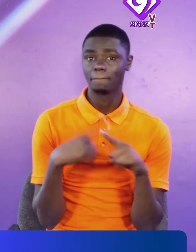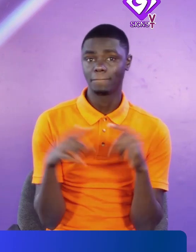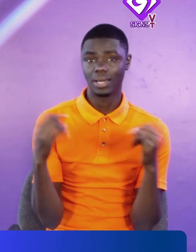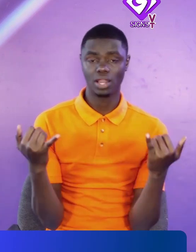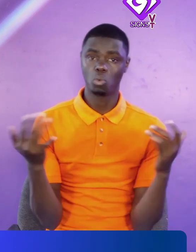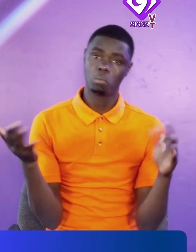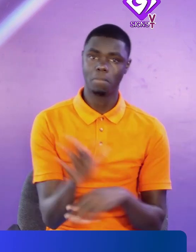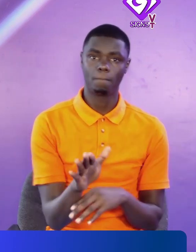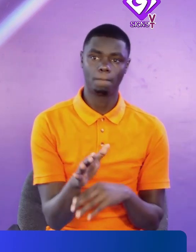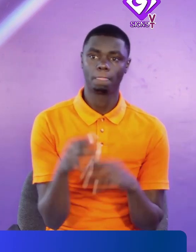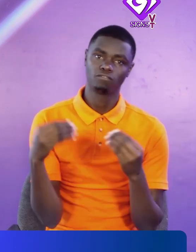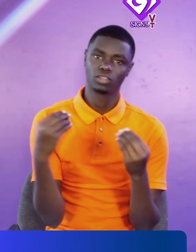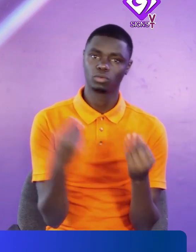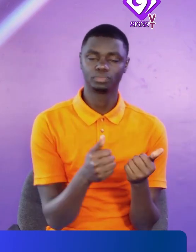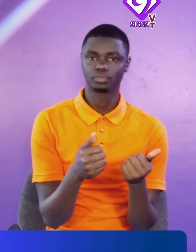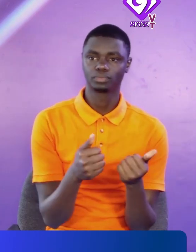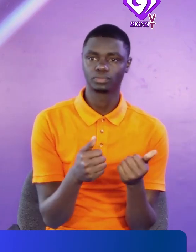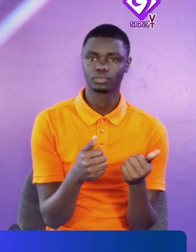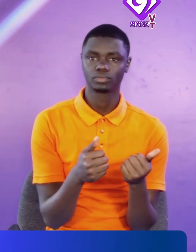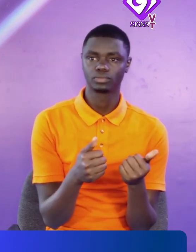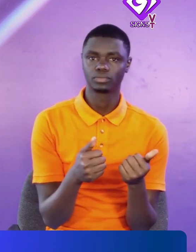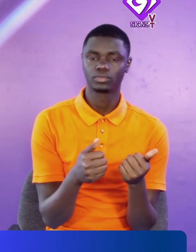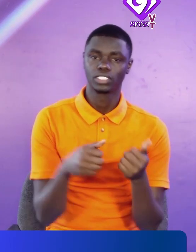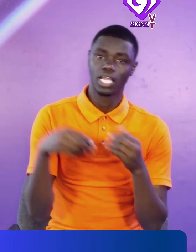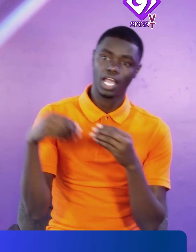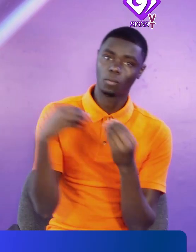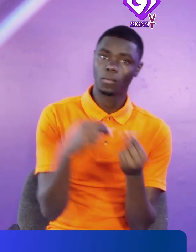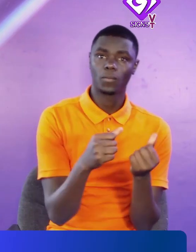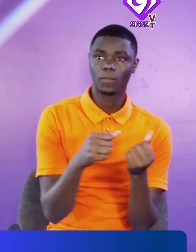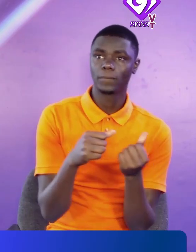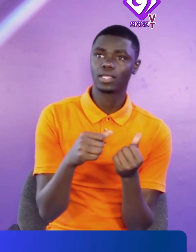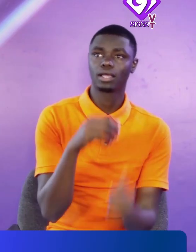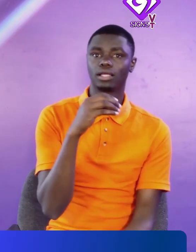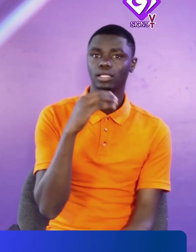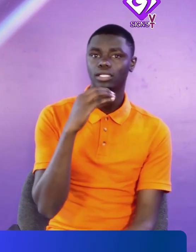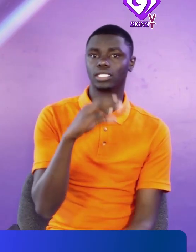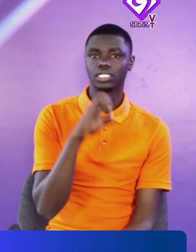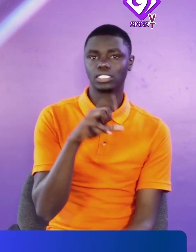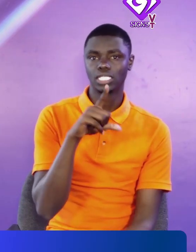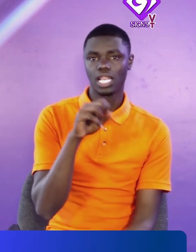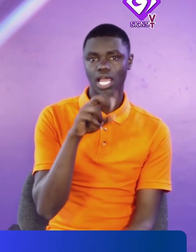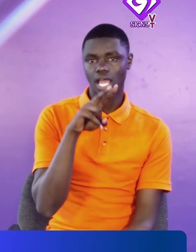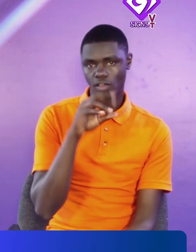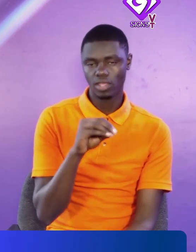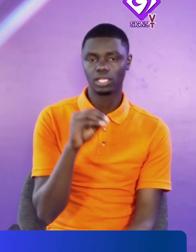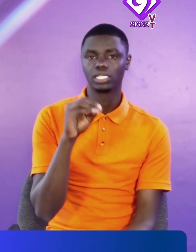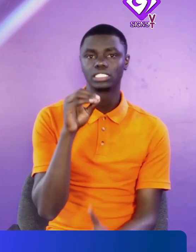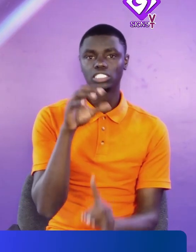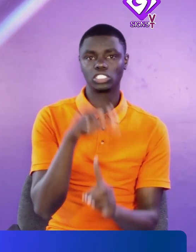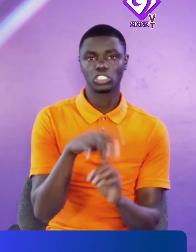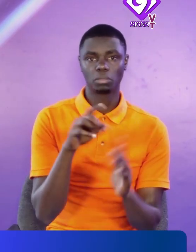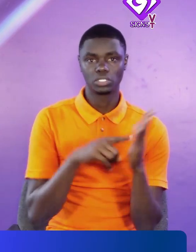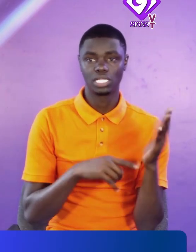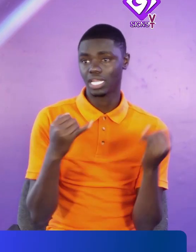kupiga Cagliari weekend na kupiga Slavia Praga Champions League, sasa inaonekana kama Inter ni kama wanapata